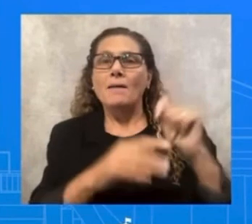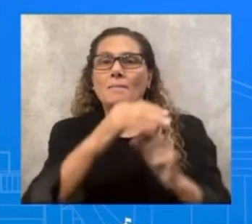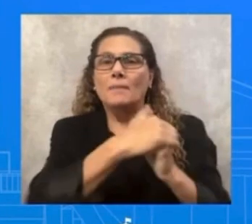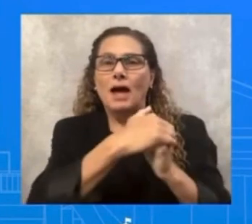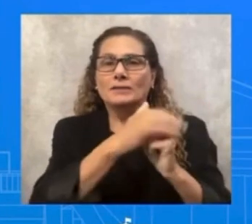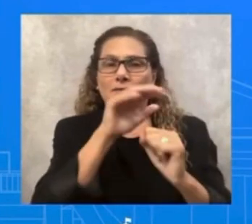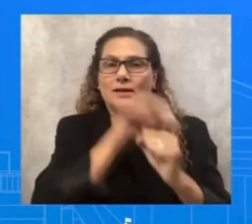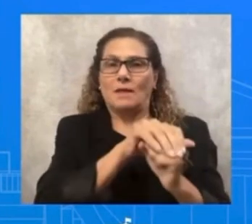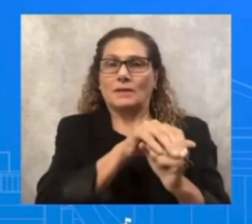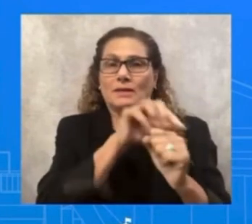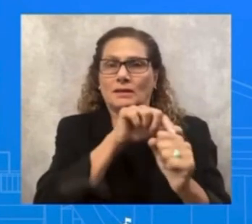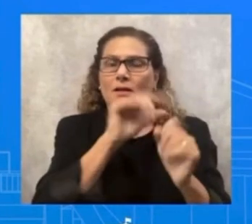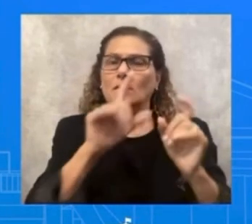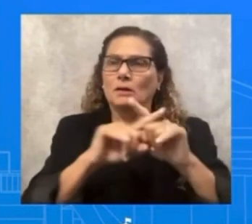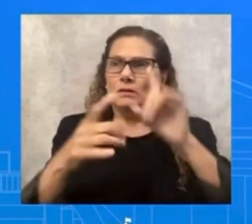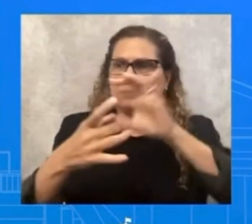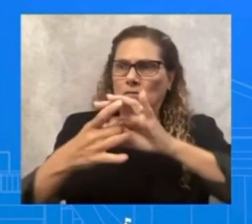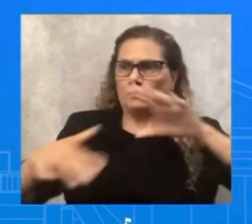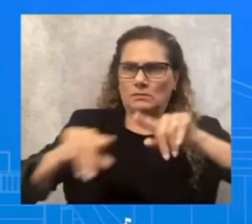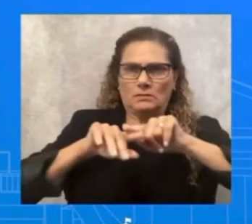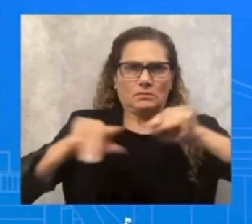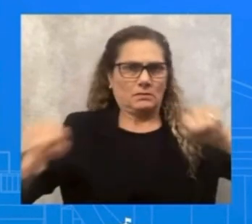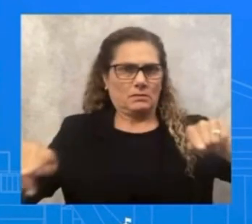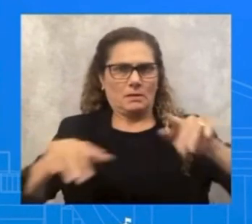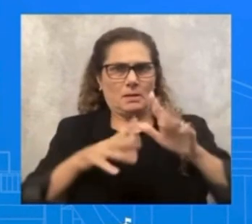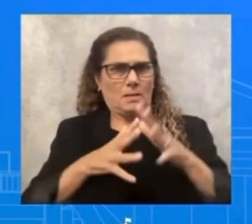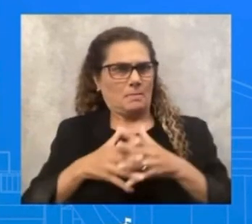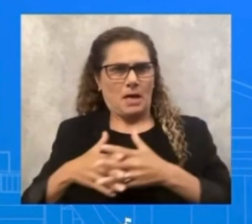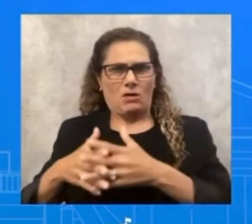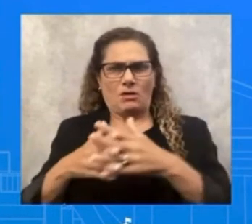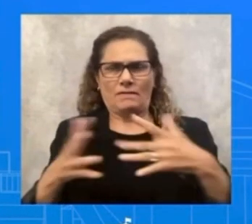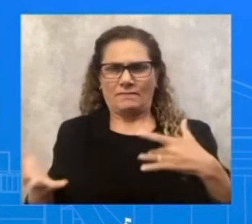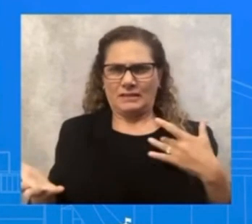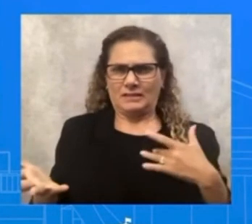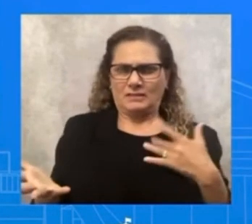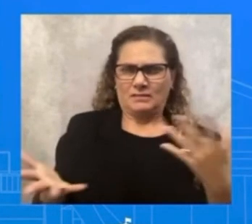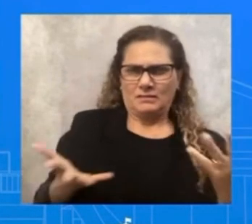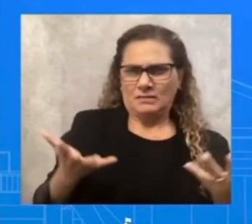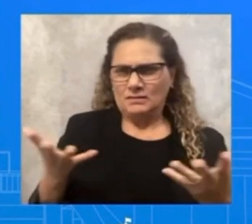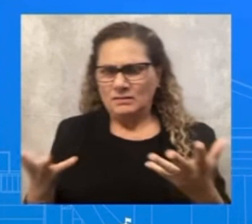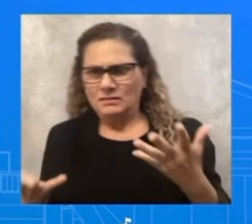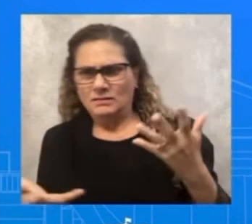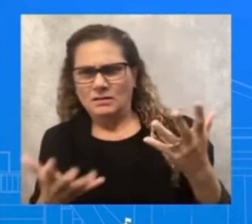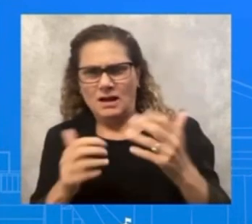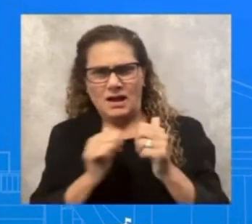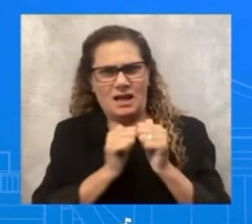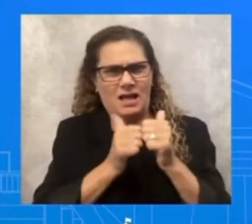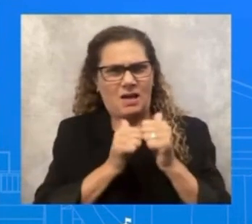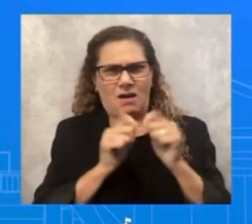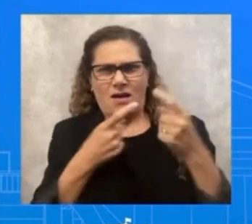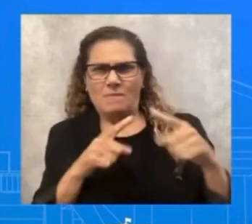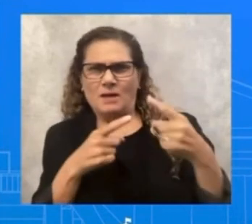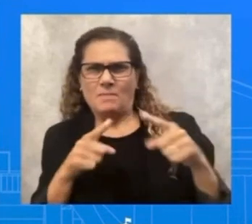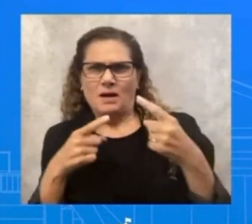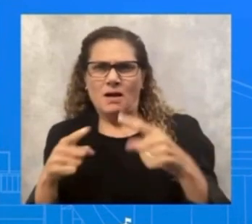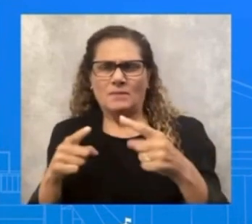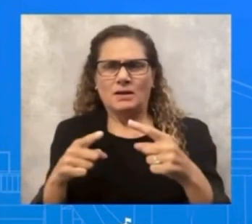with how Americans feel the president's handling the economy. I understand the pandemic and all the